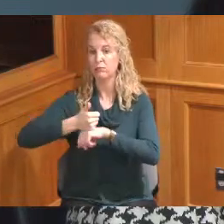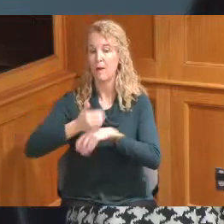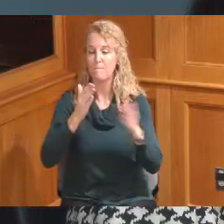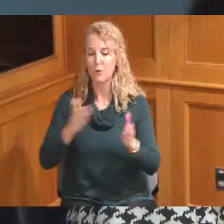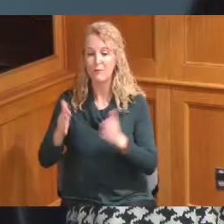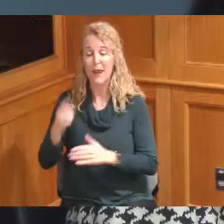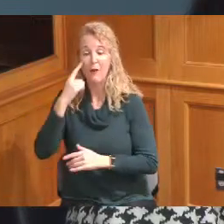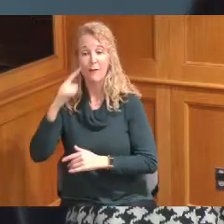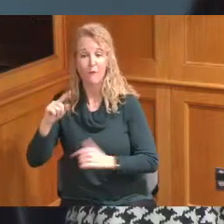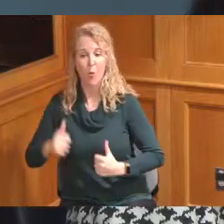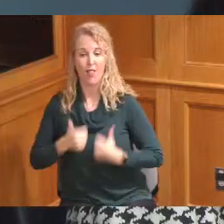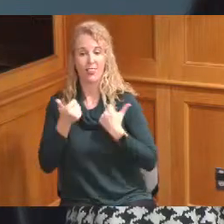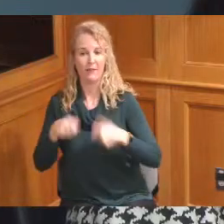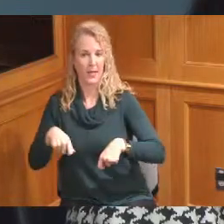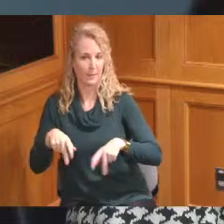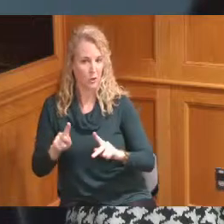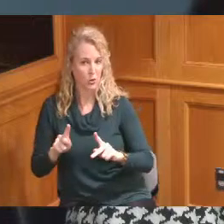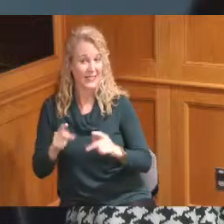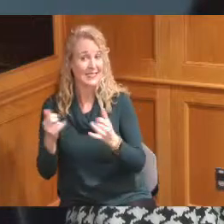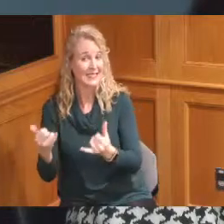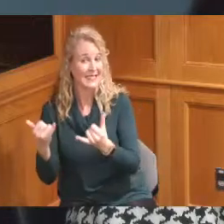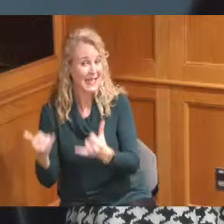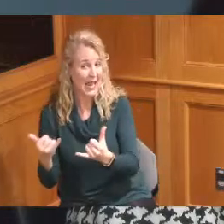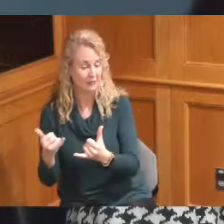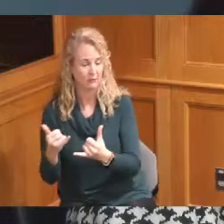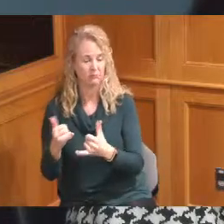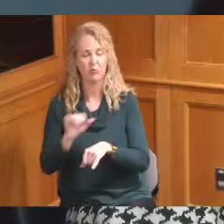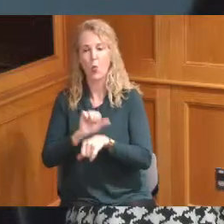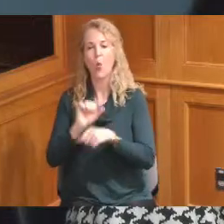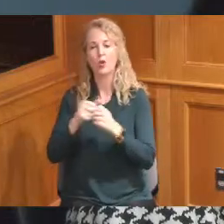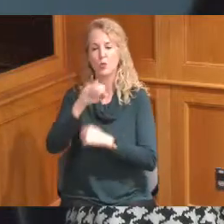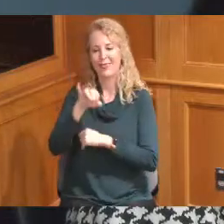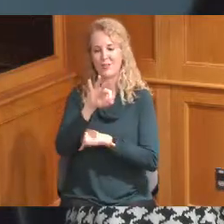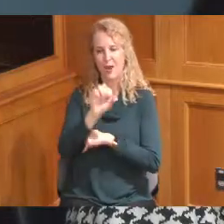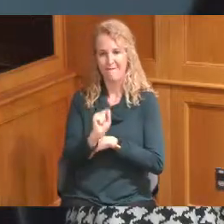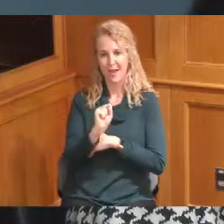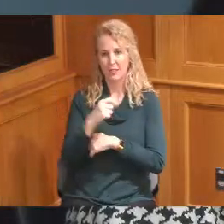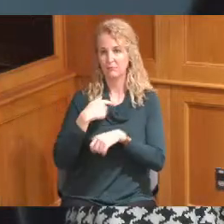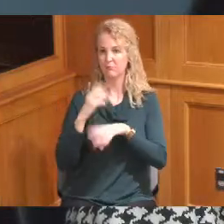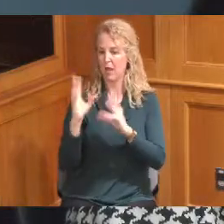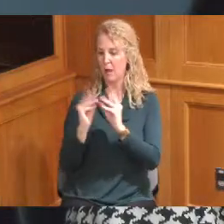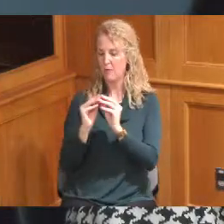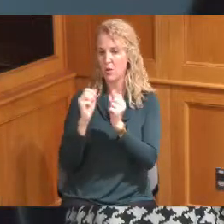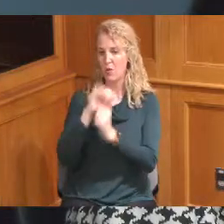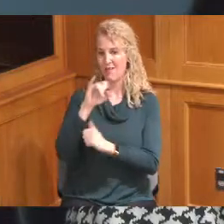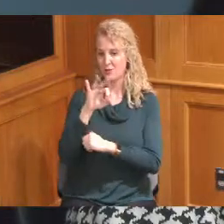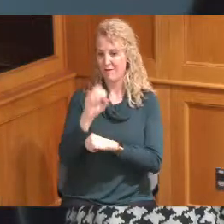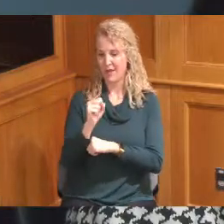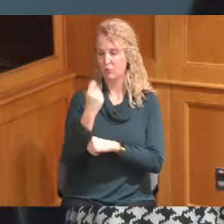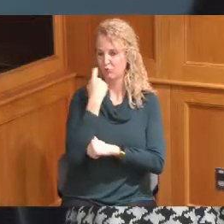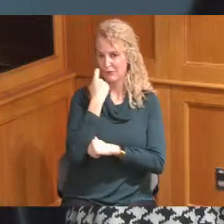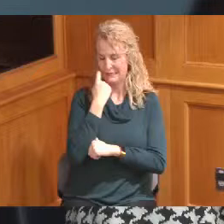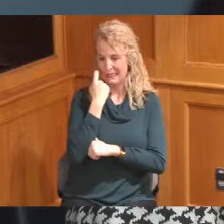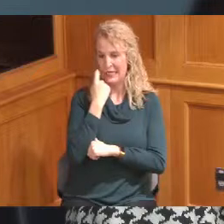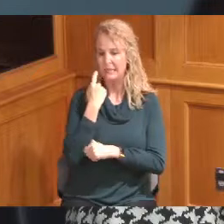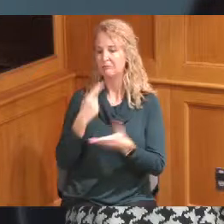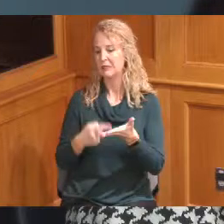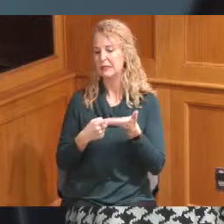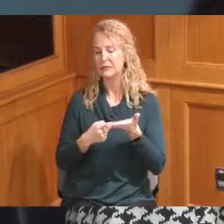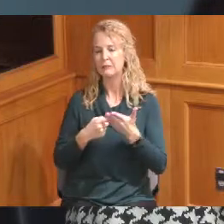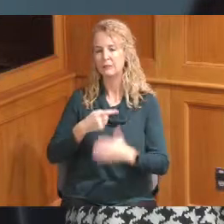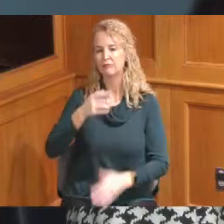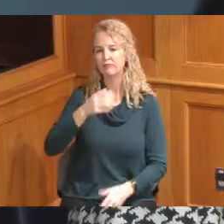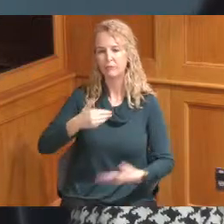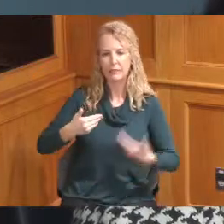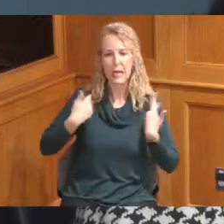life's opportunities today. JFS is looking at that now. I've met with JFS. It really talks about young men,